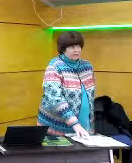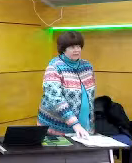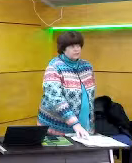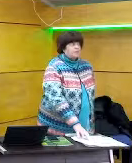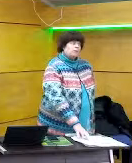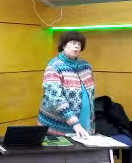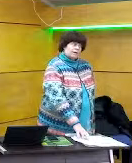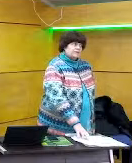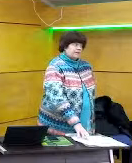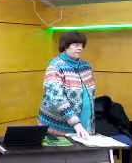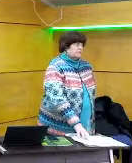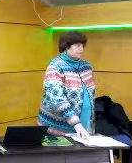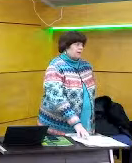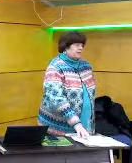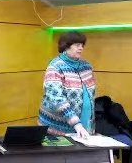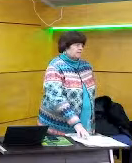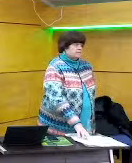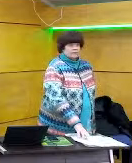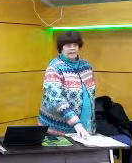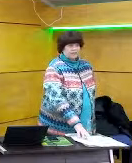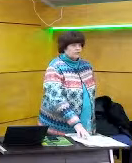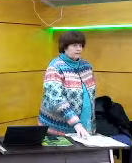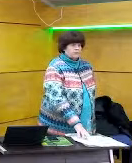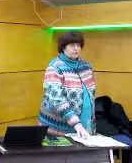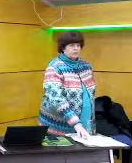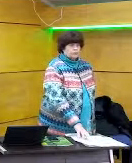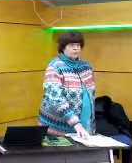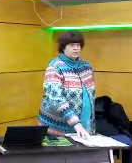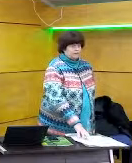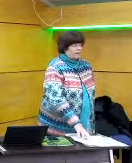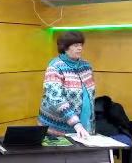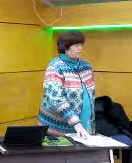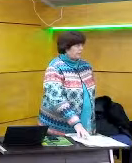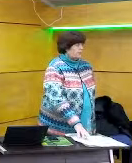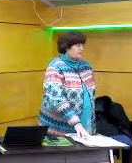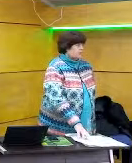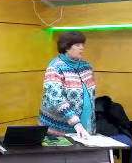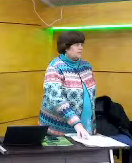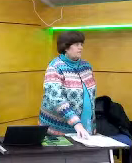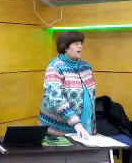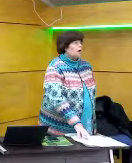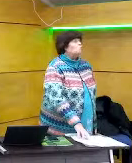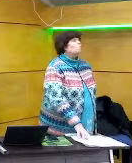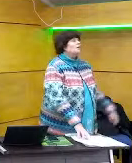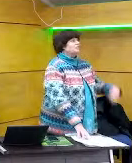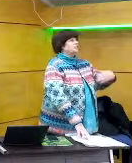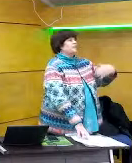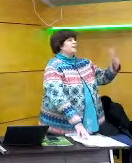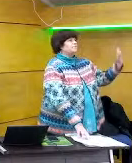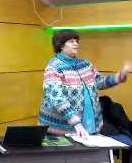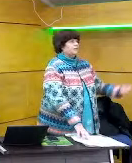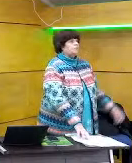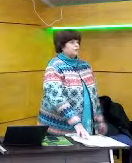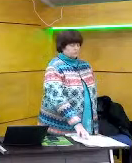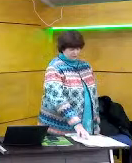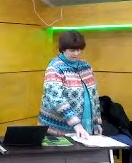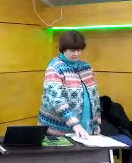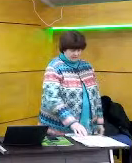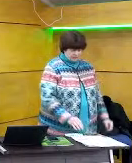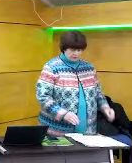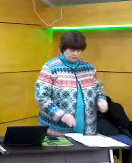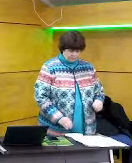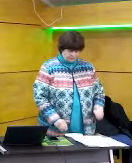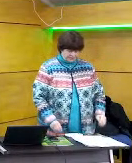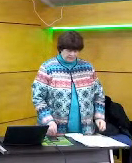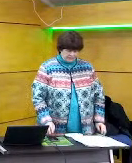something that could take a while to get there, depending. The age levels is going to really vary according to how much they have done with what they've